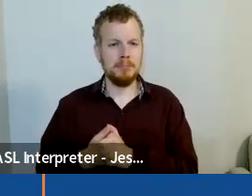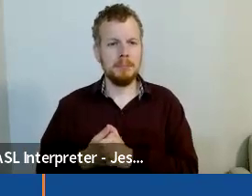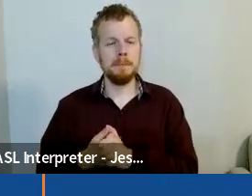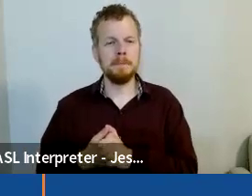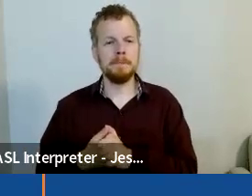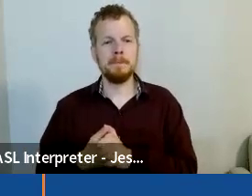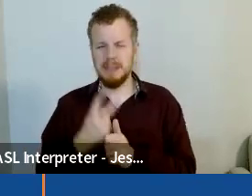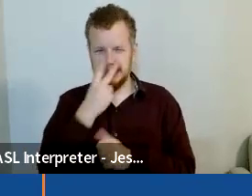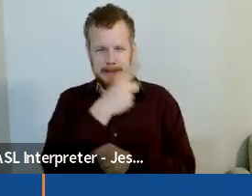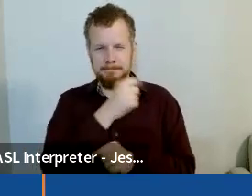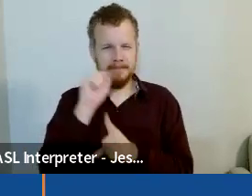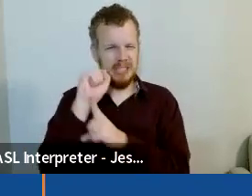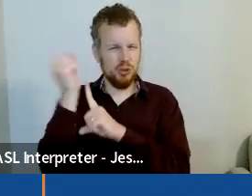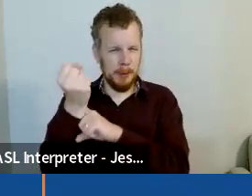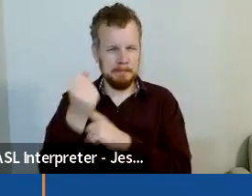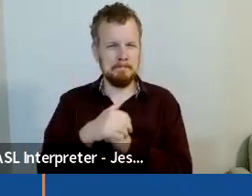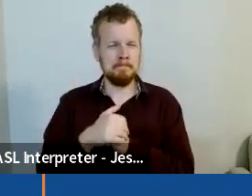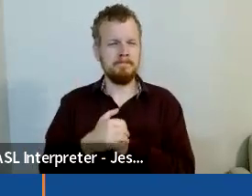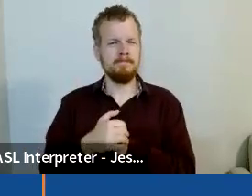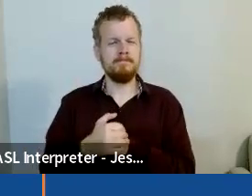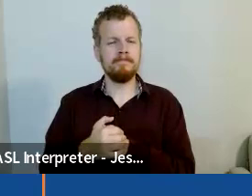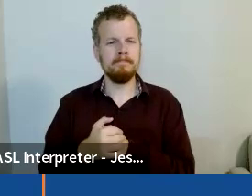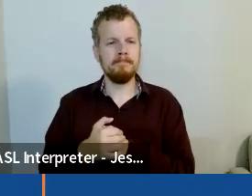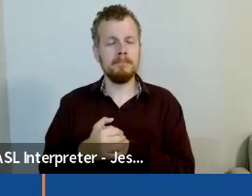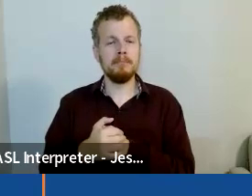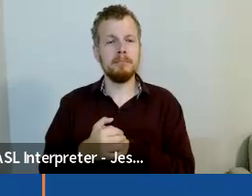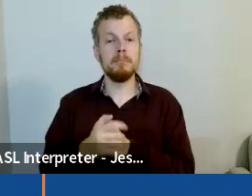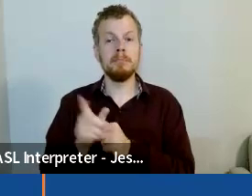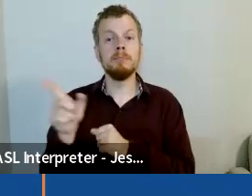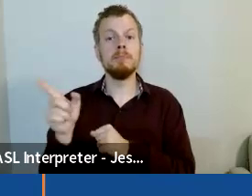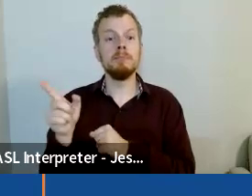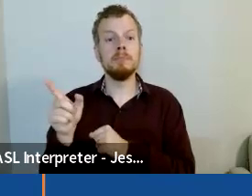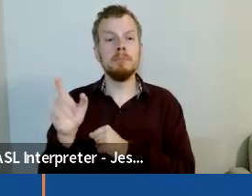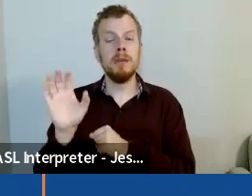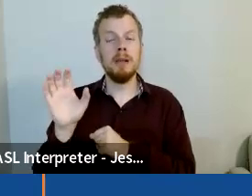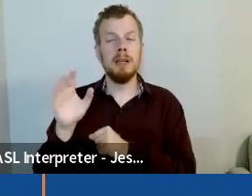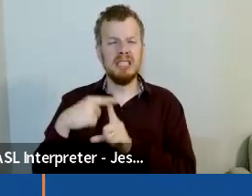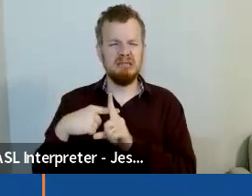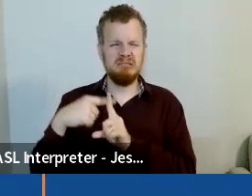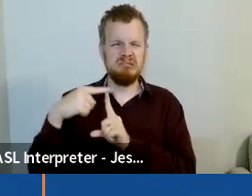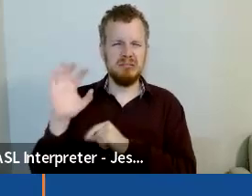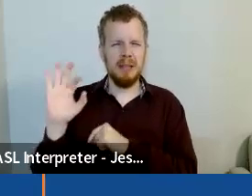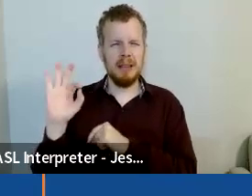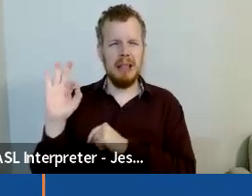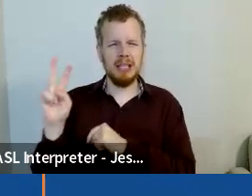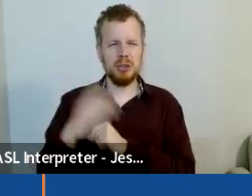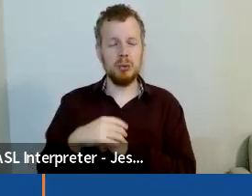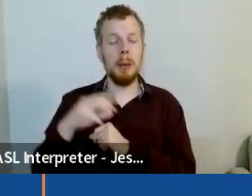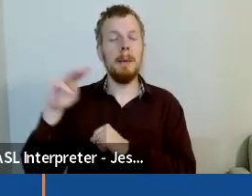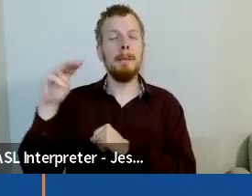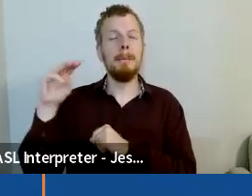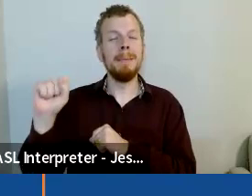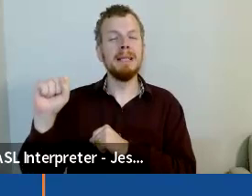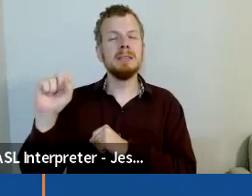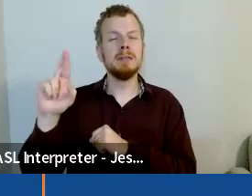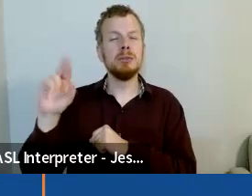based on the resources and information I just provided for you all. So the question is, it is 92 degrees and Miss Rose doesn't want to run her AC